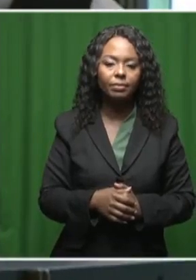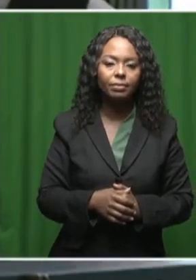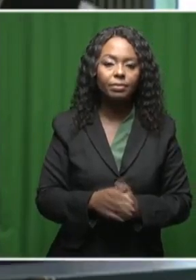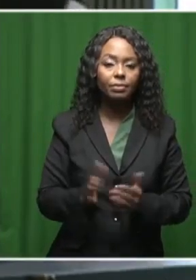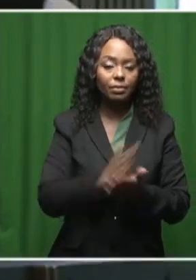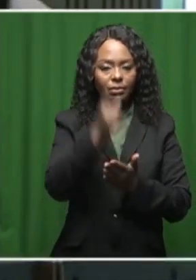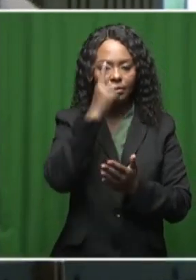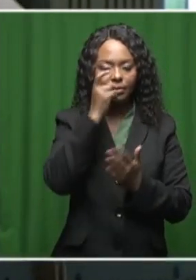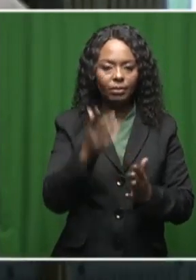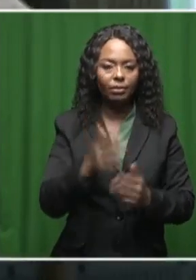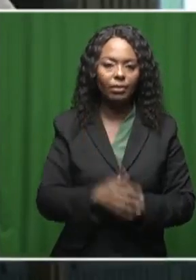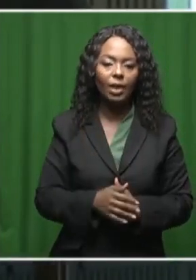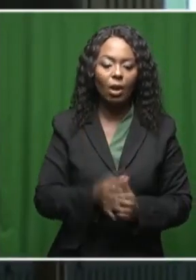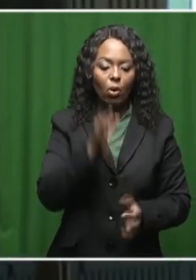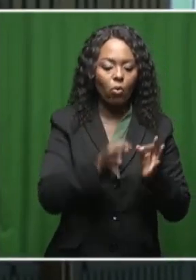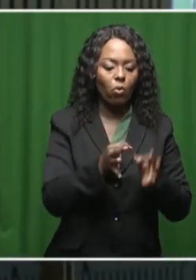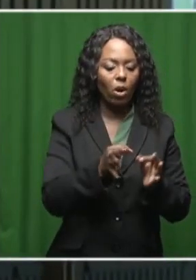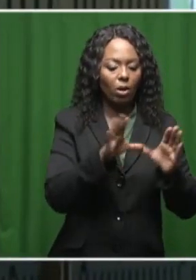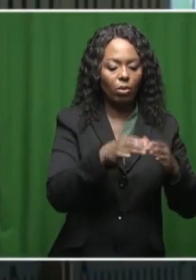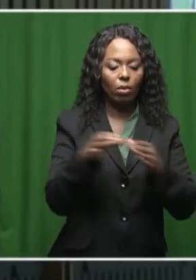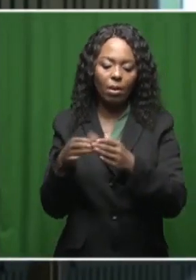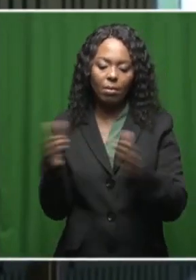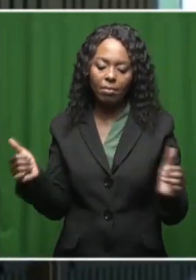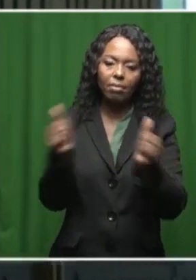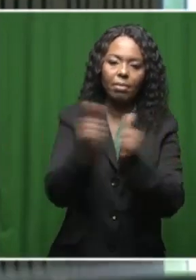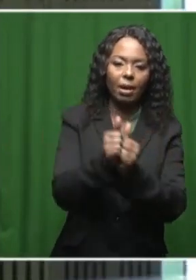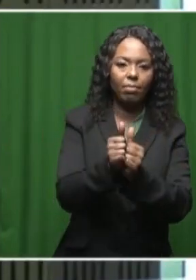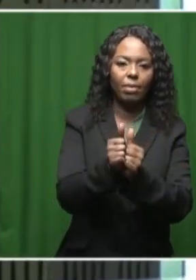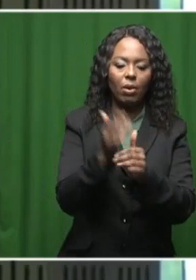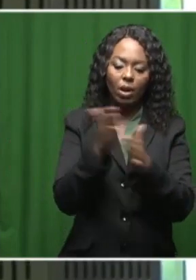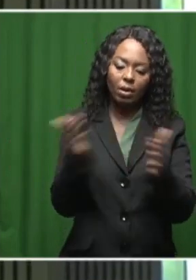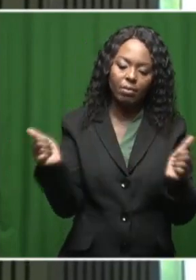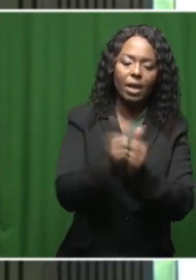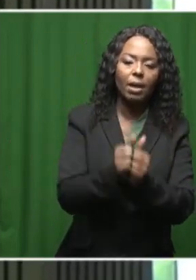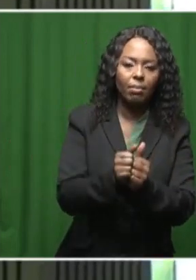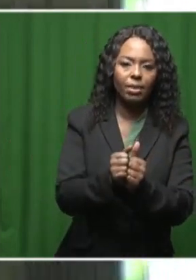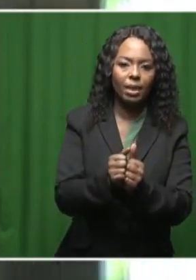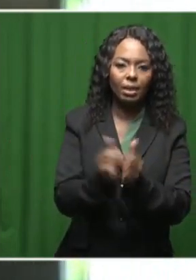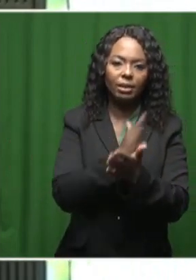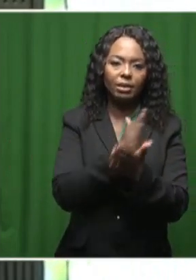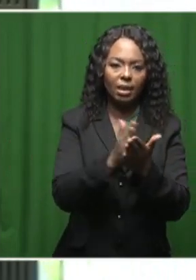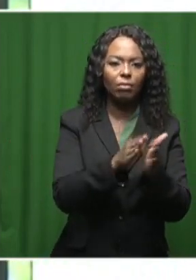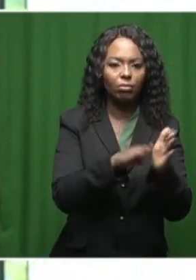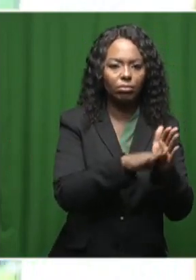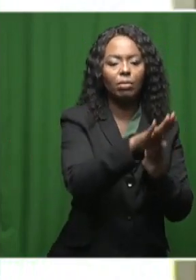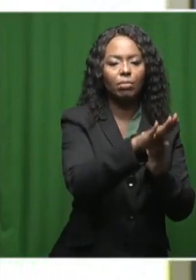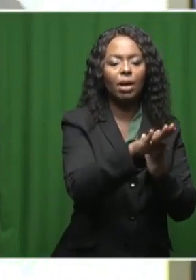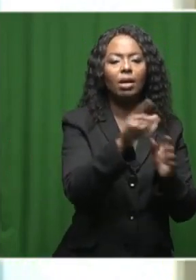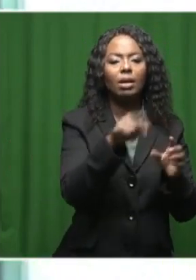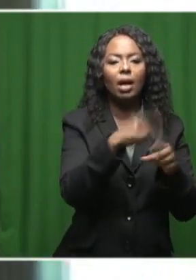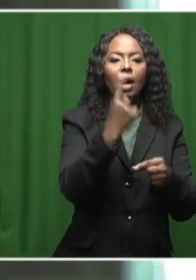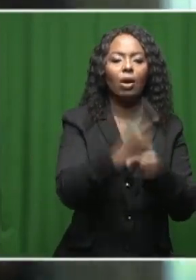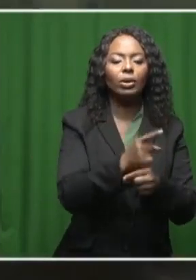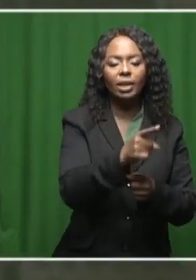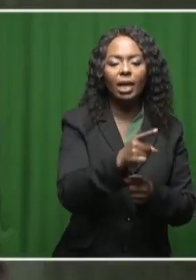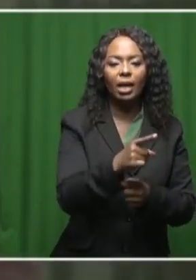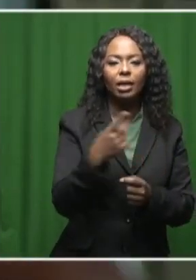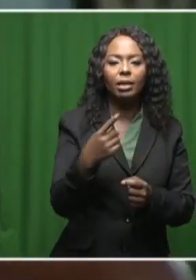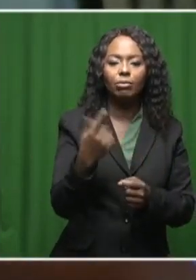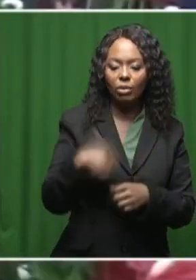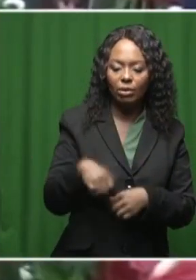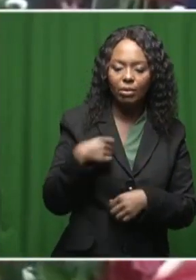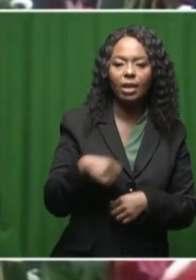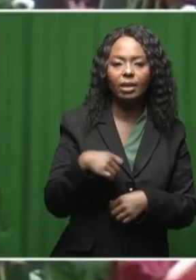Coalitions have once again been thrust into the spotlight following the recent developments in some Gauteng metro municipalities and the